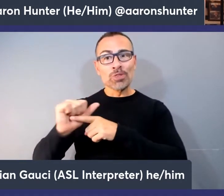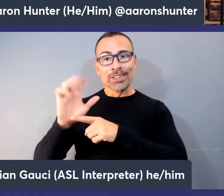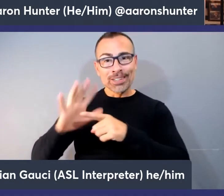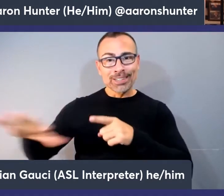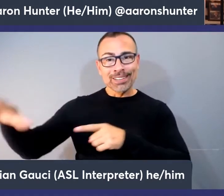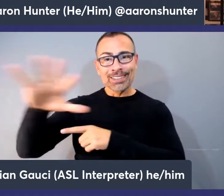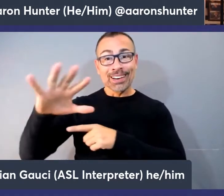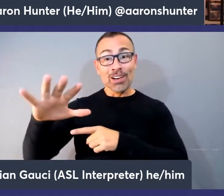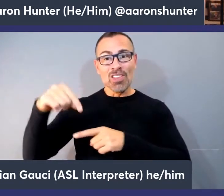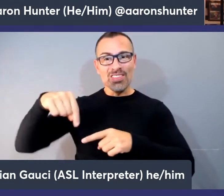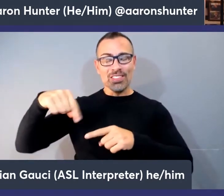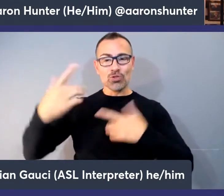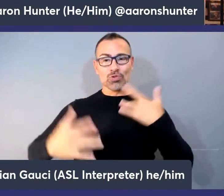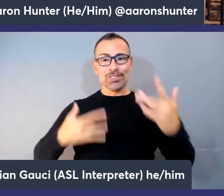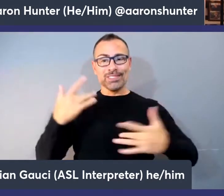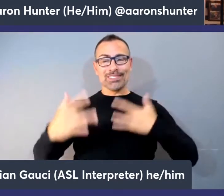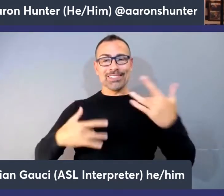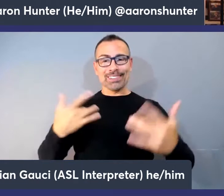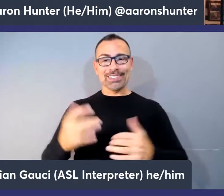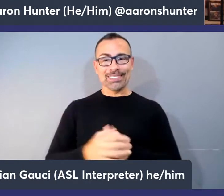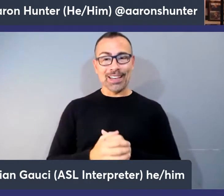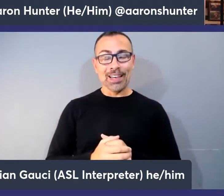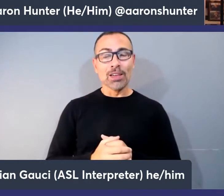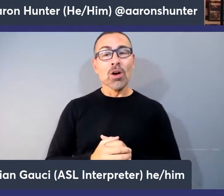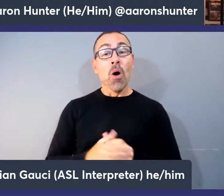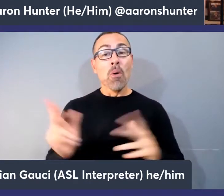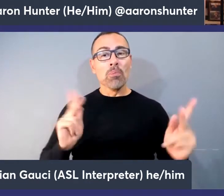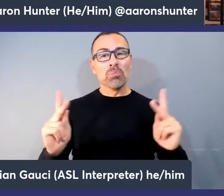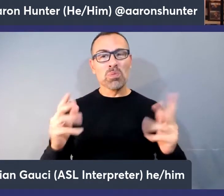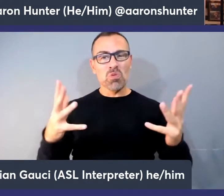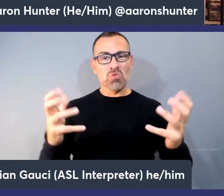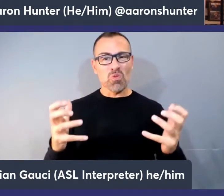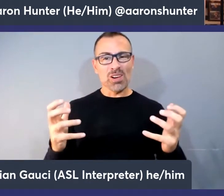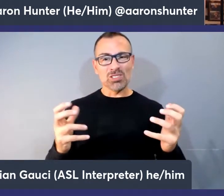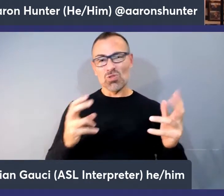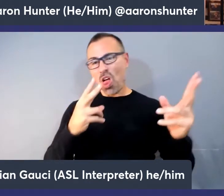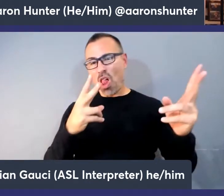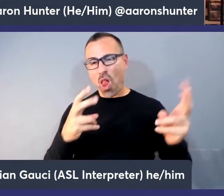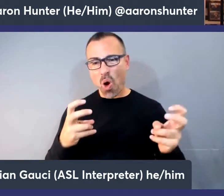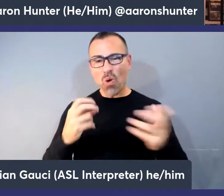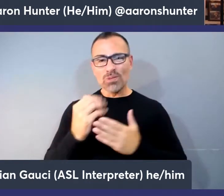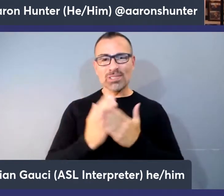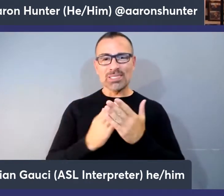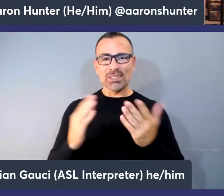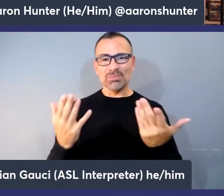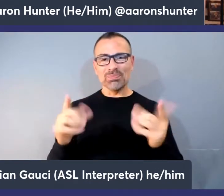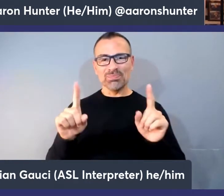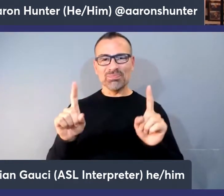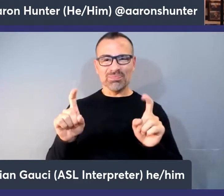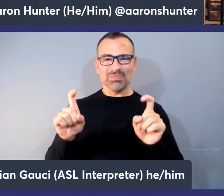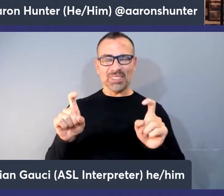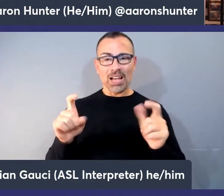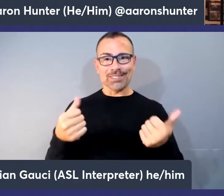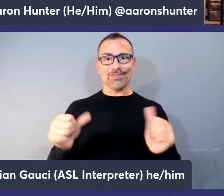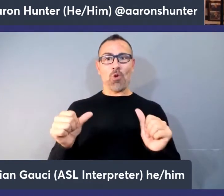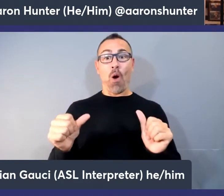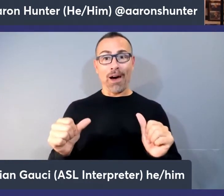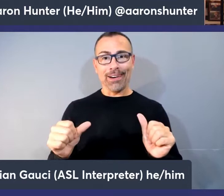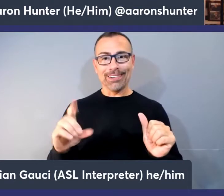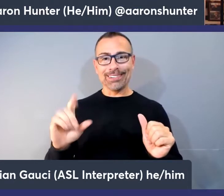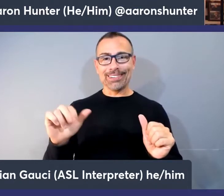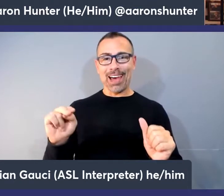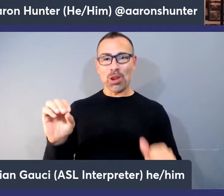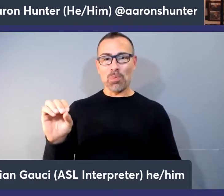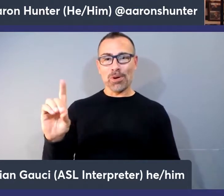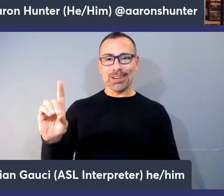is people just want to load some test data, try out DynamoDB, and a quick and easy way of